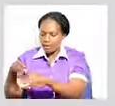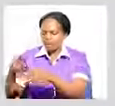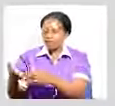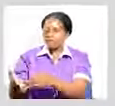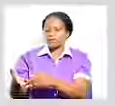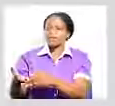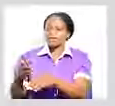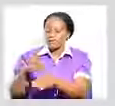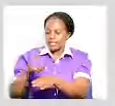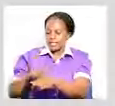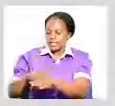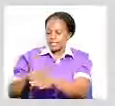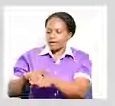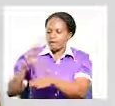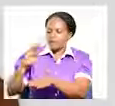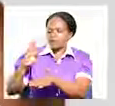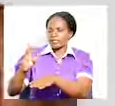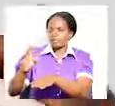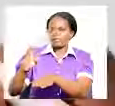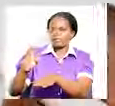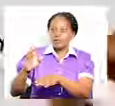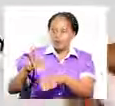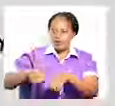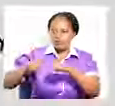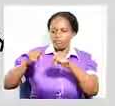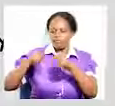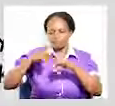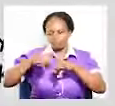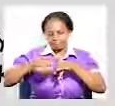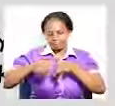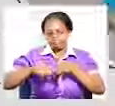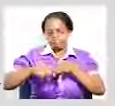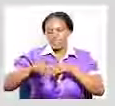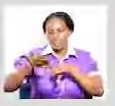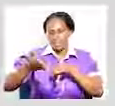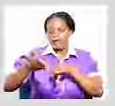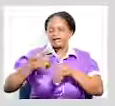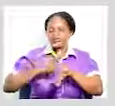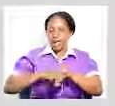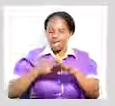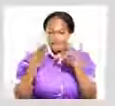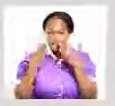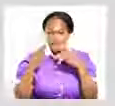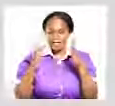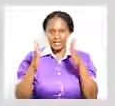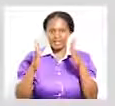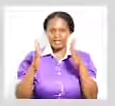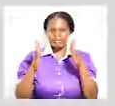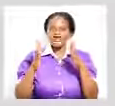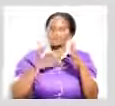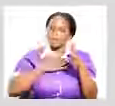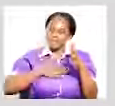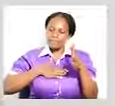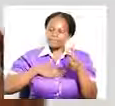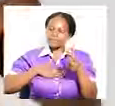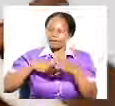right ballot box. An IEBC official will then mark your small finger with indelible ink. Once you have completed these